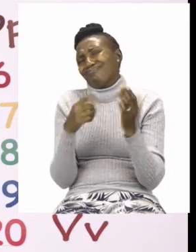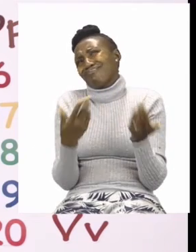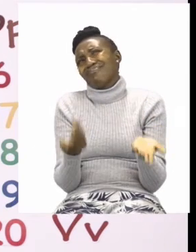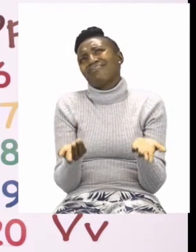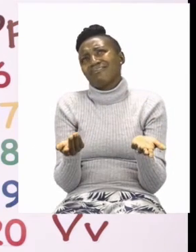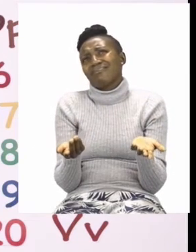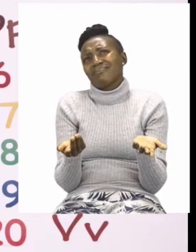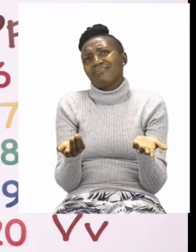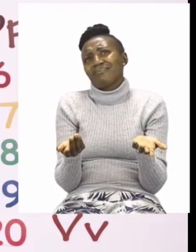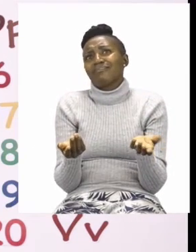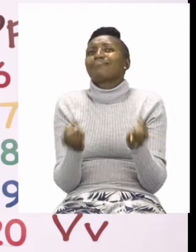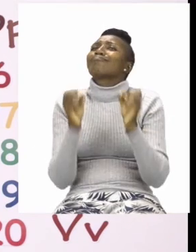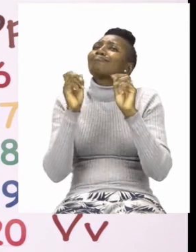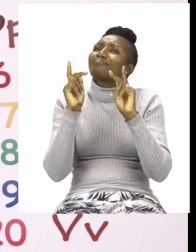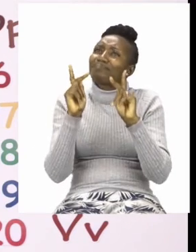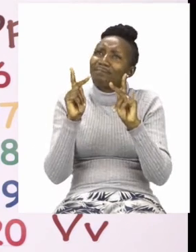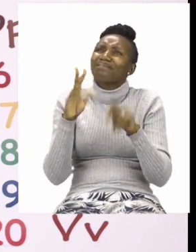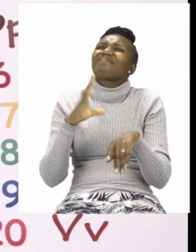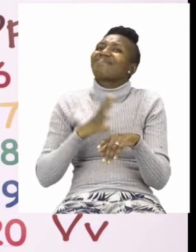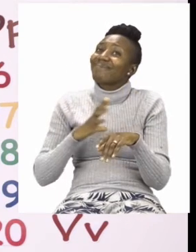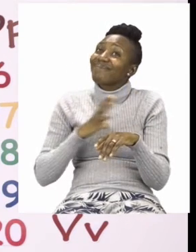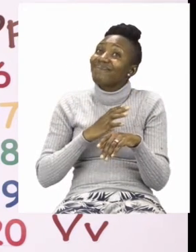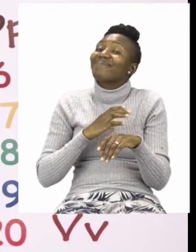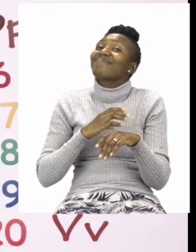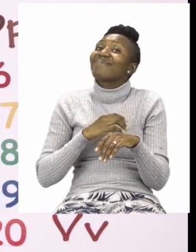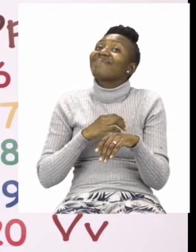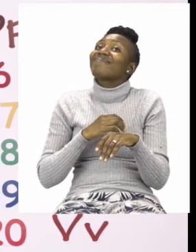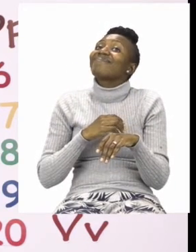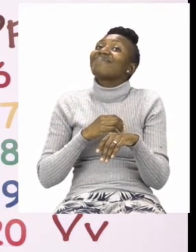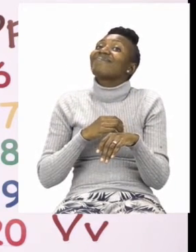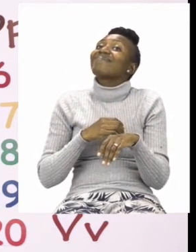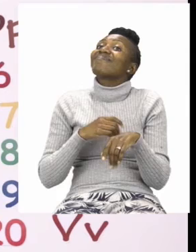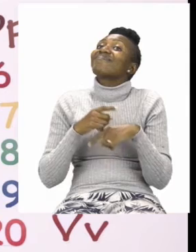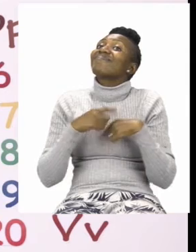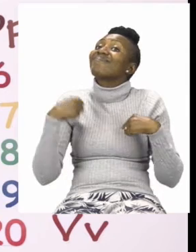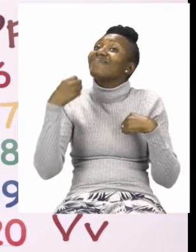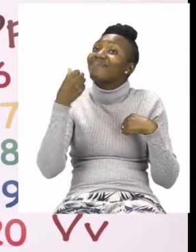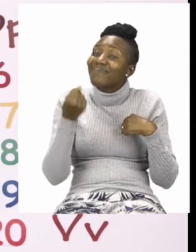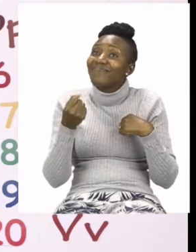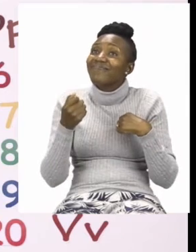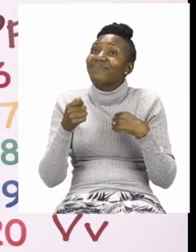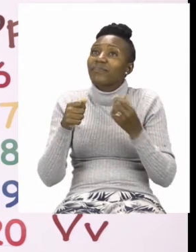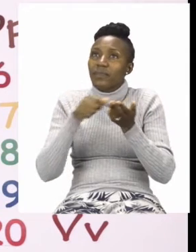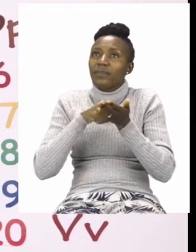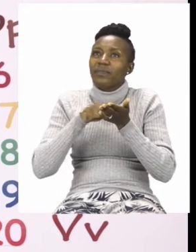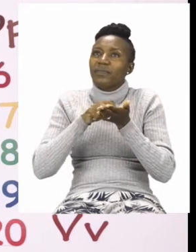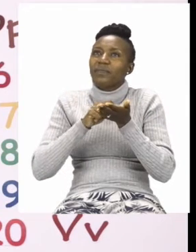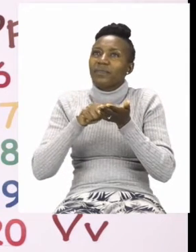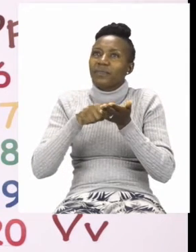pencil. Well, that's okay. The next thing we're going to talk about is an